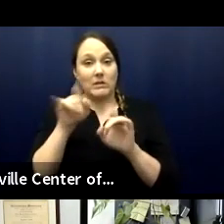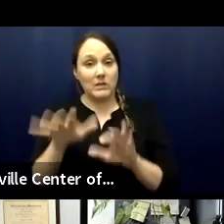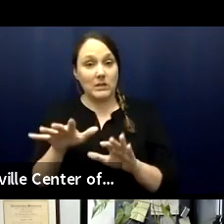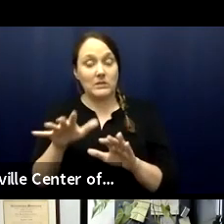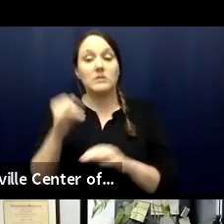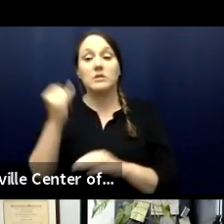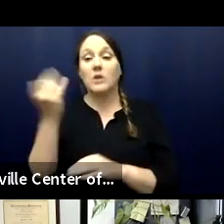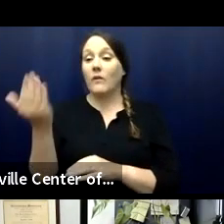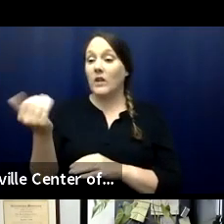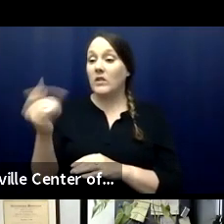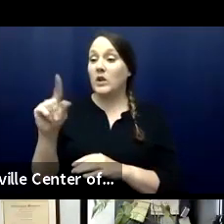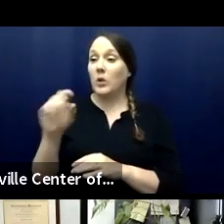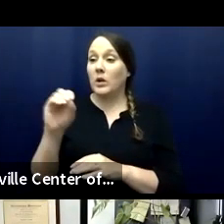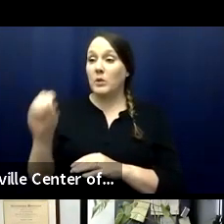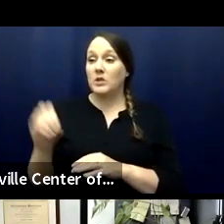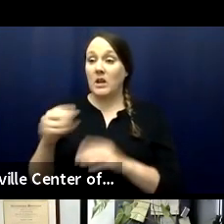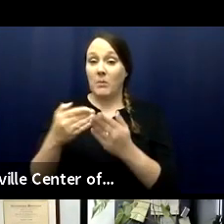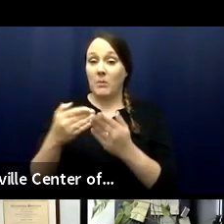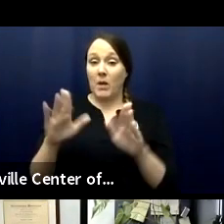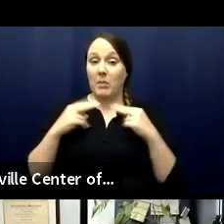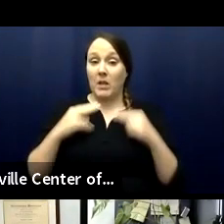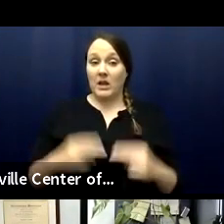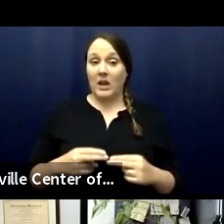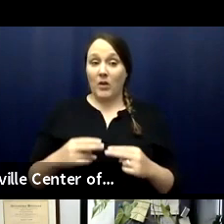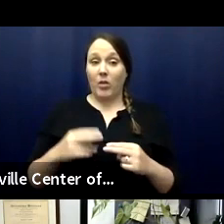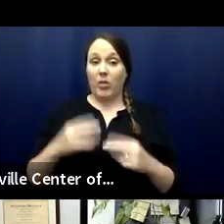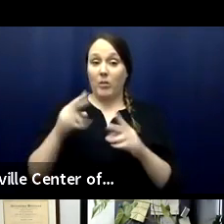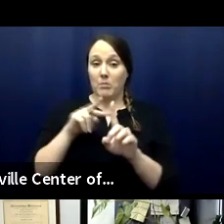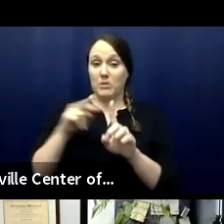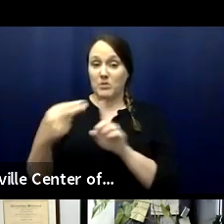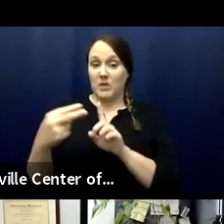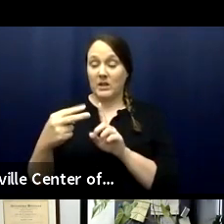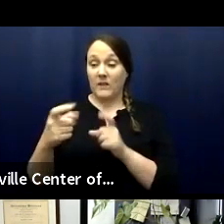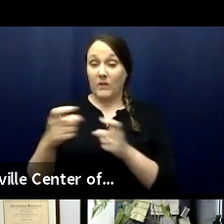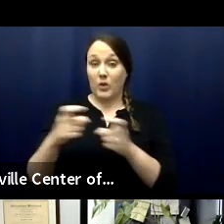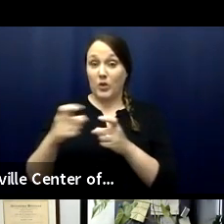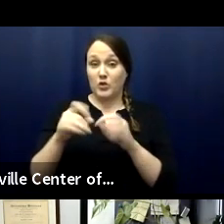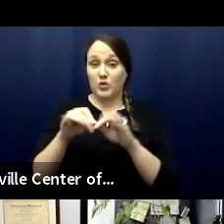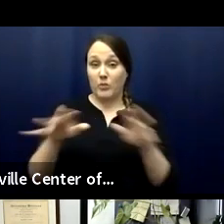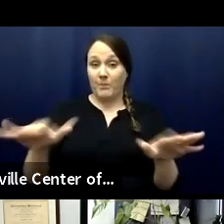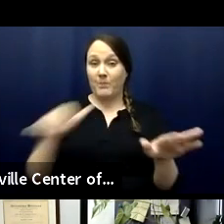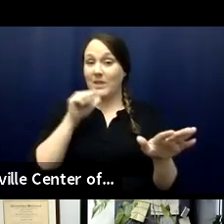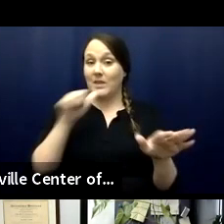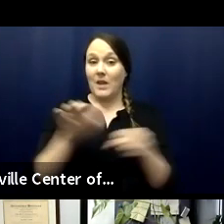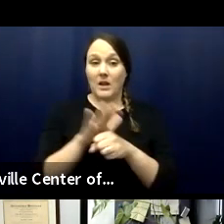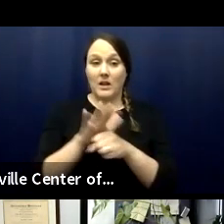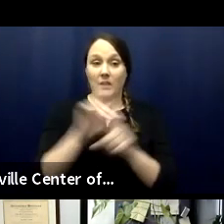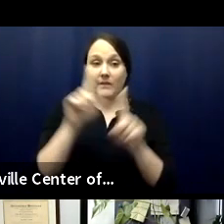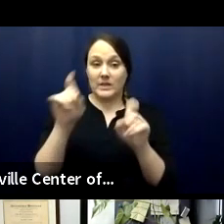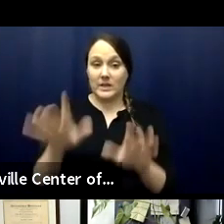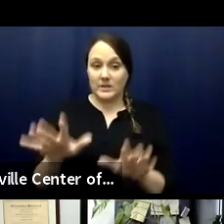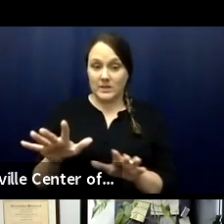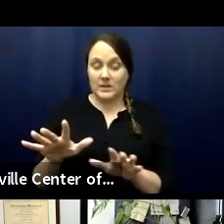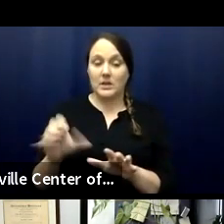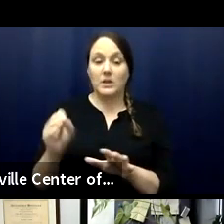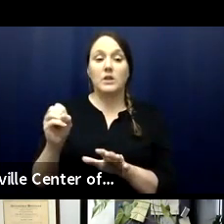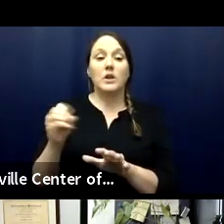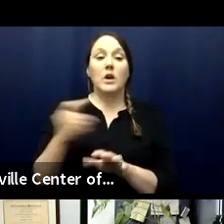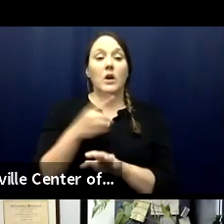that from a public health perspective to control the outbreak, you're not having enough tests being done. And that you